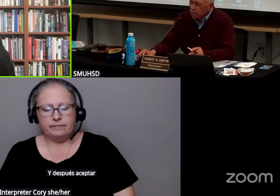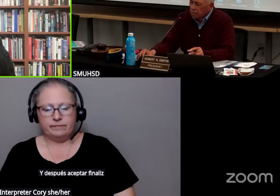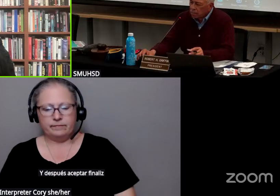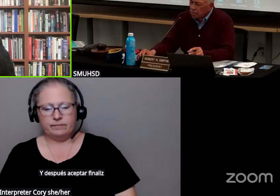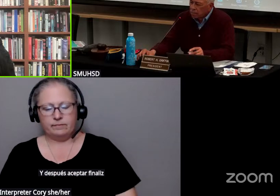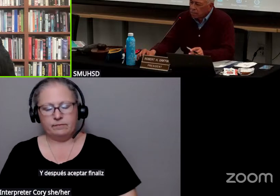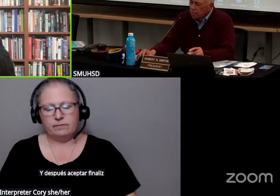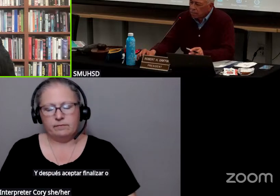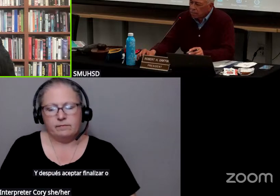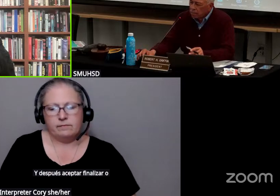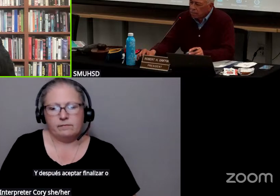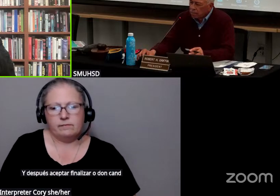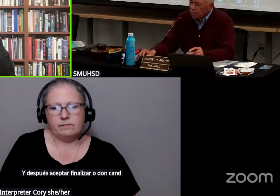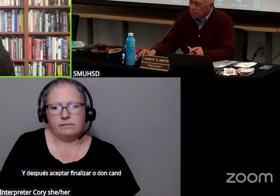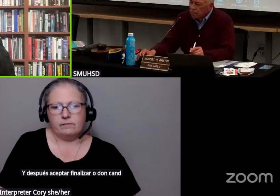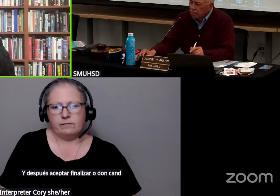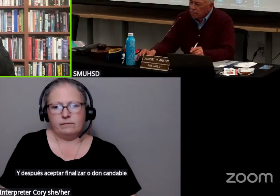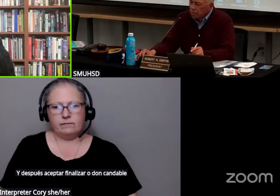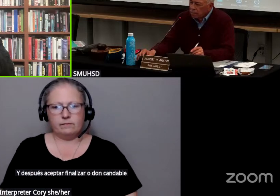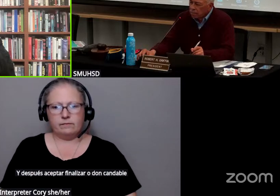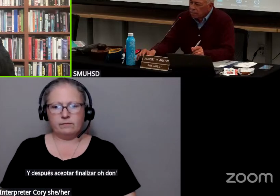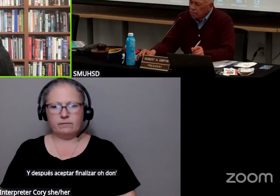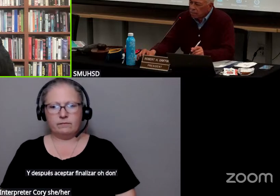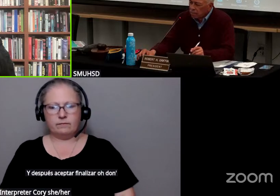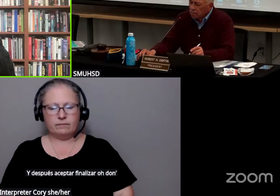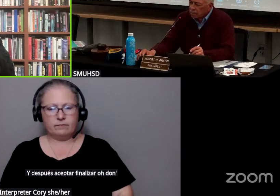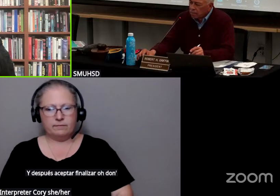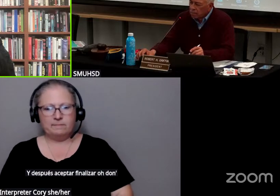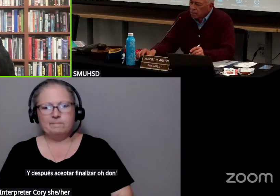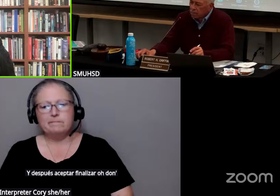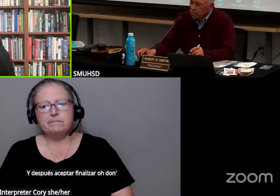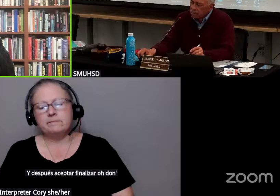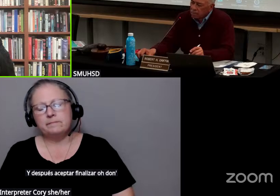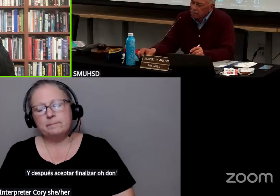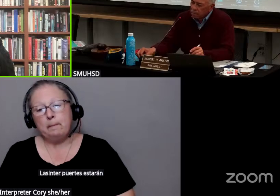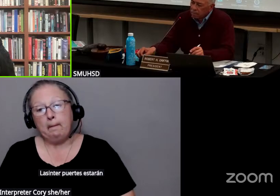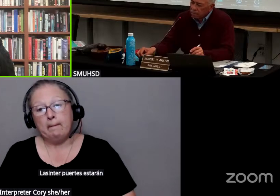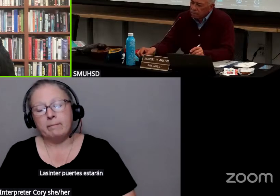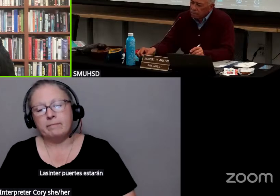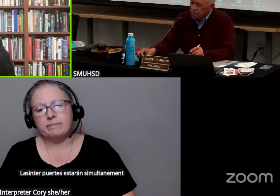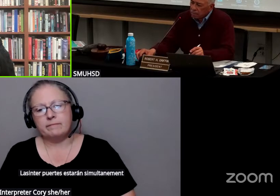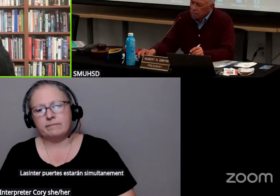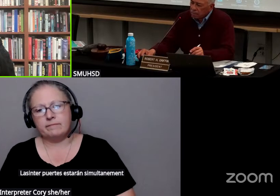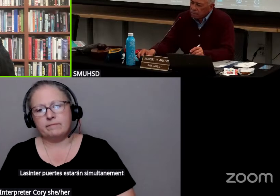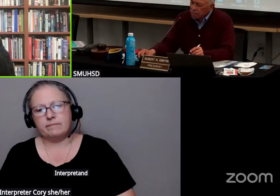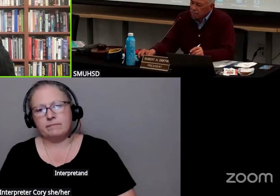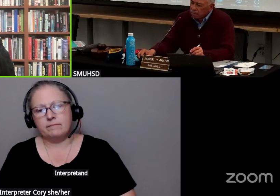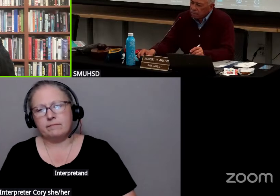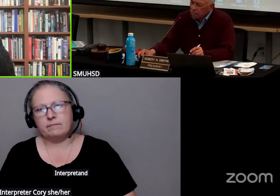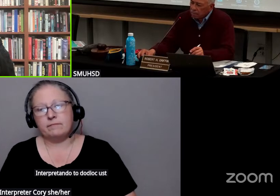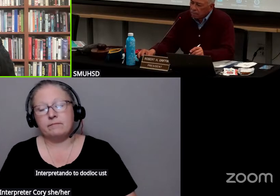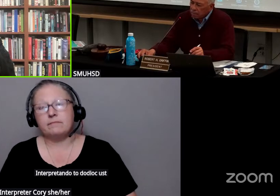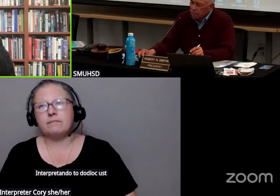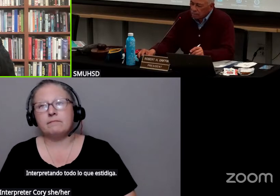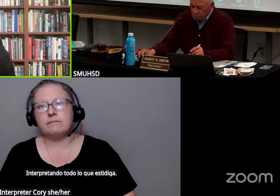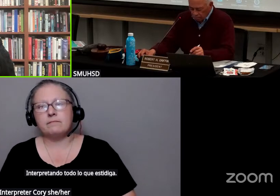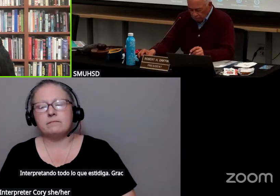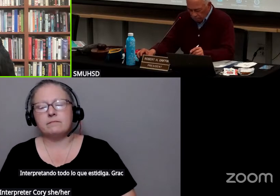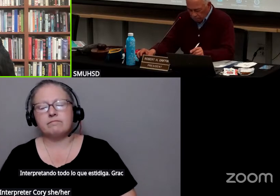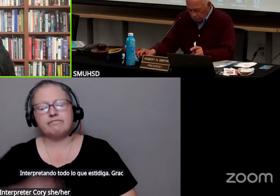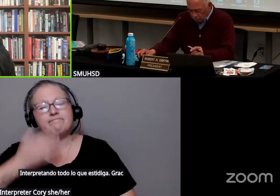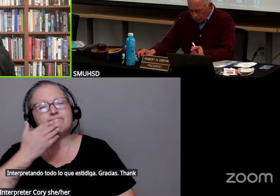done. Cuando hable, hágalo en español y las intérpretes estarán simultáneamente interpretando todo lo que usted diga. Gracias. Thank